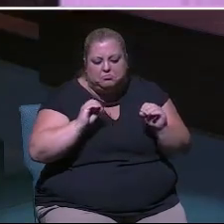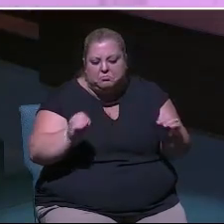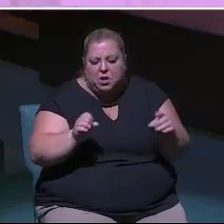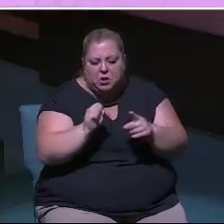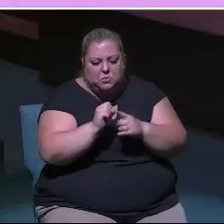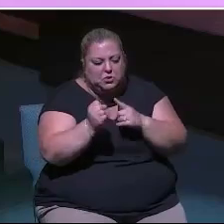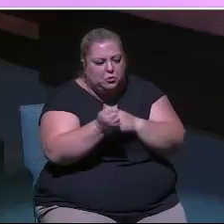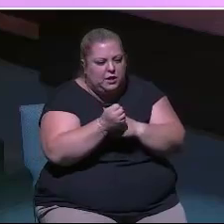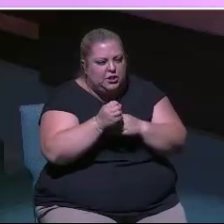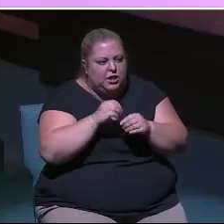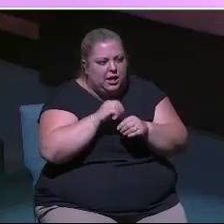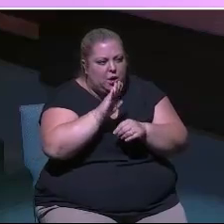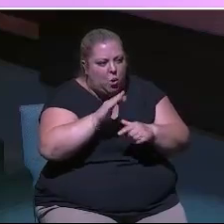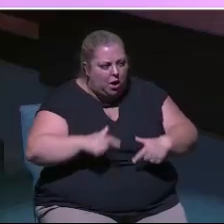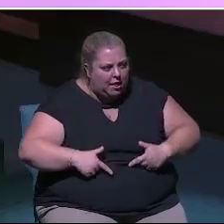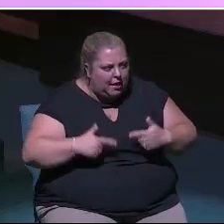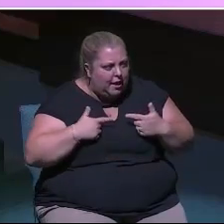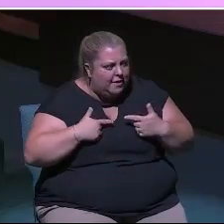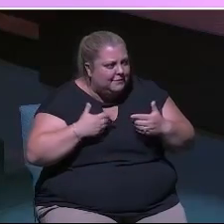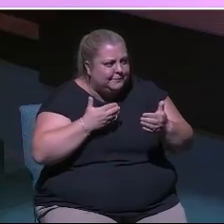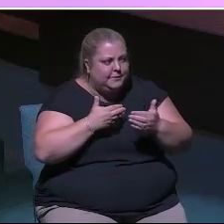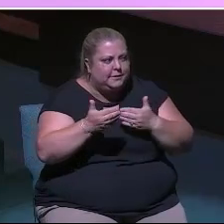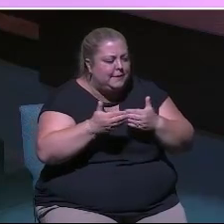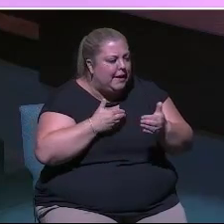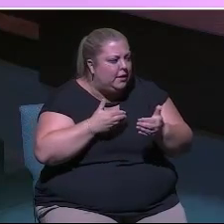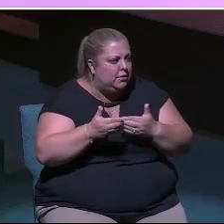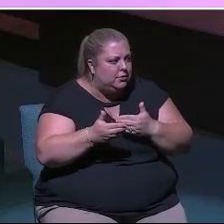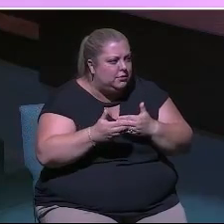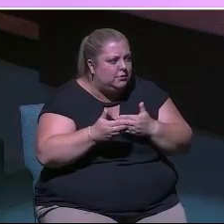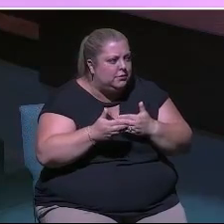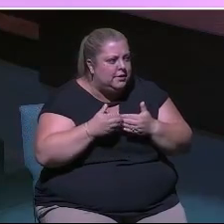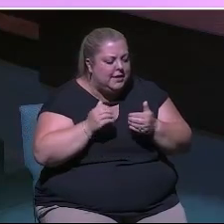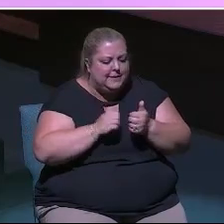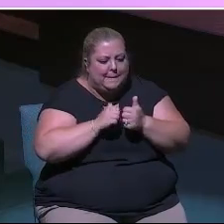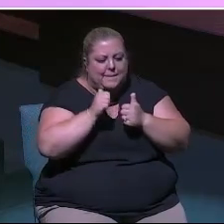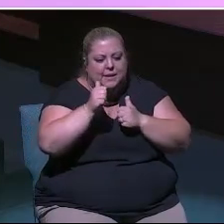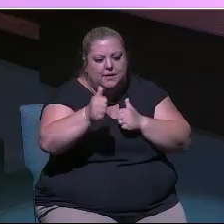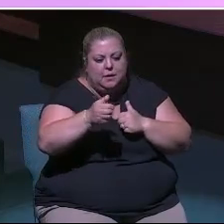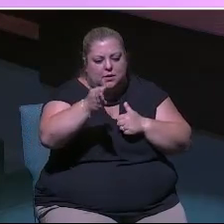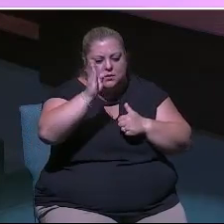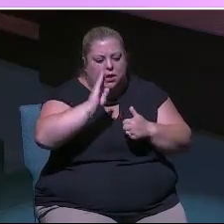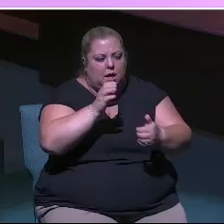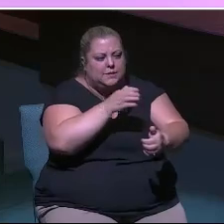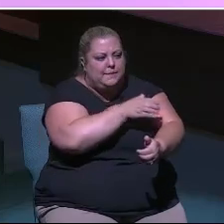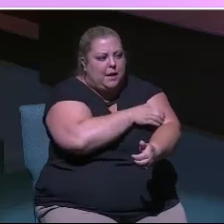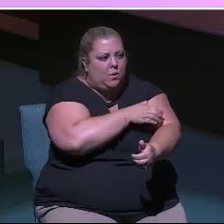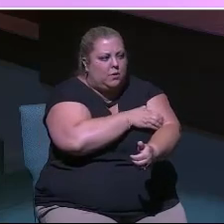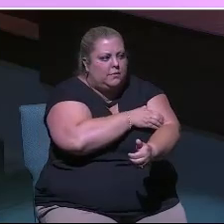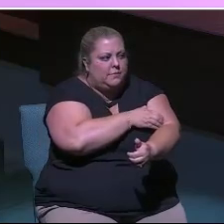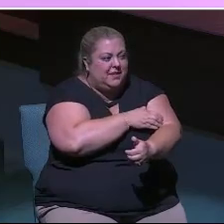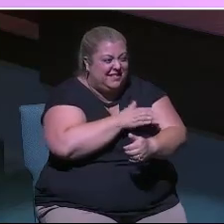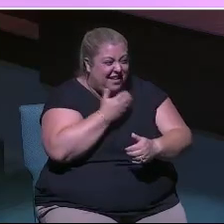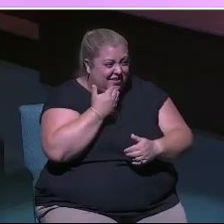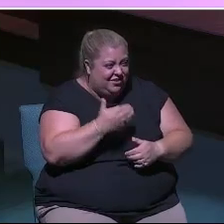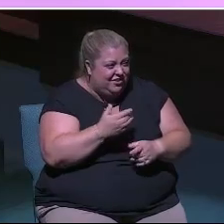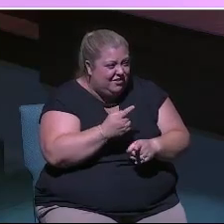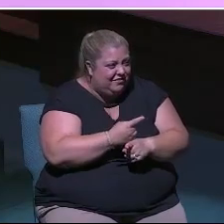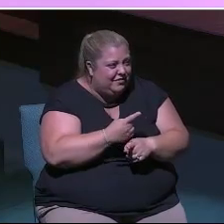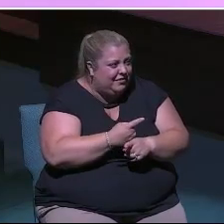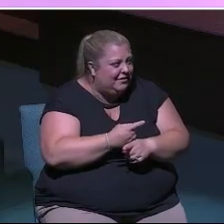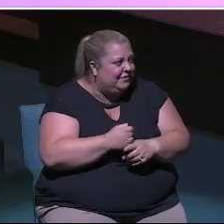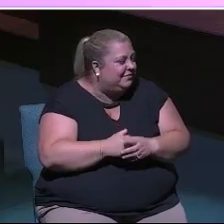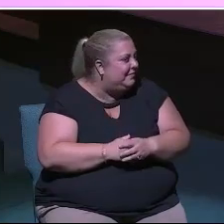your life, no matter what it is, that is beyond his power. Isn't that good? I don't